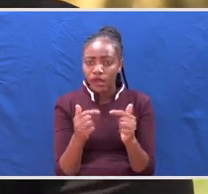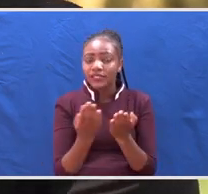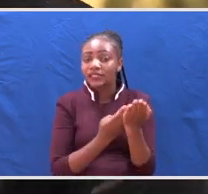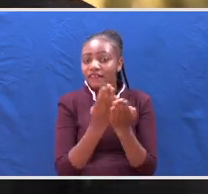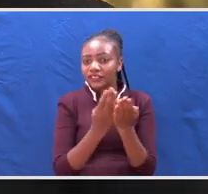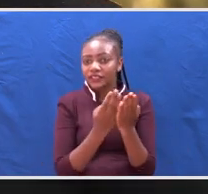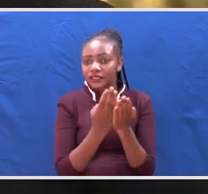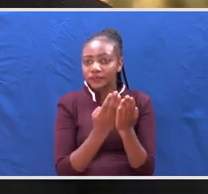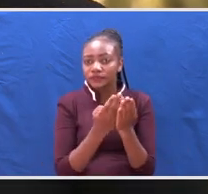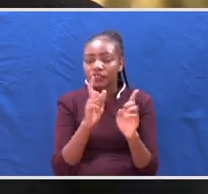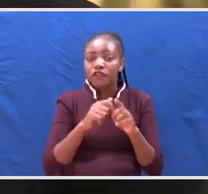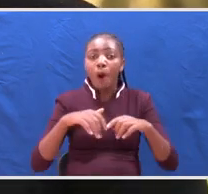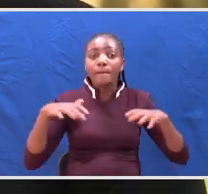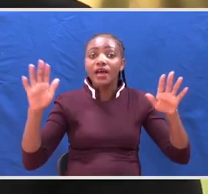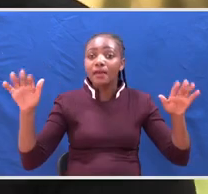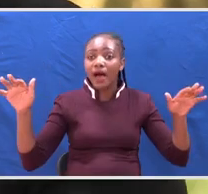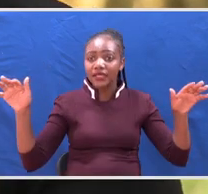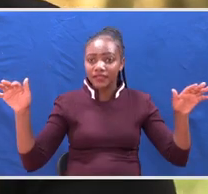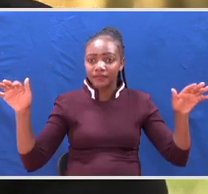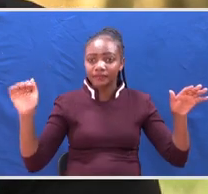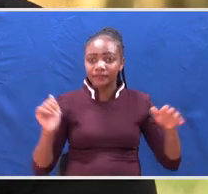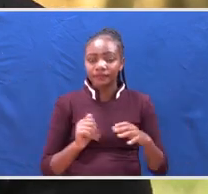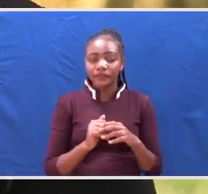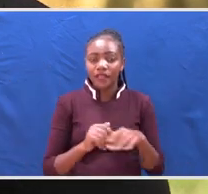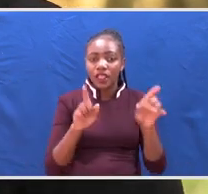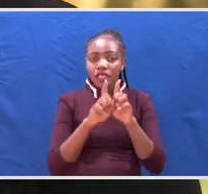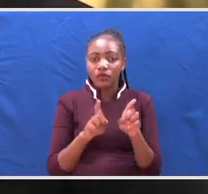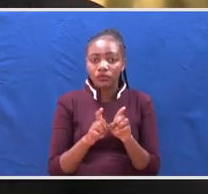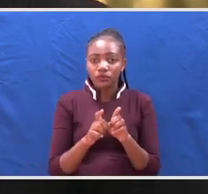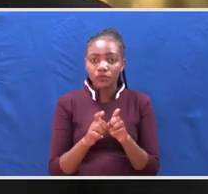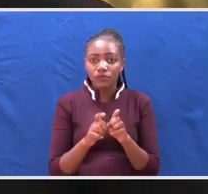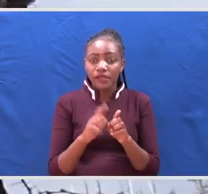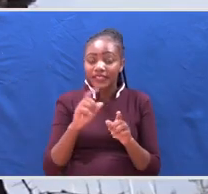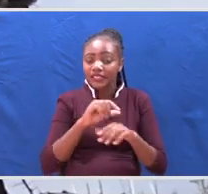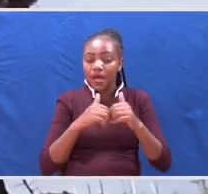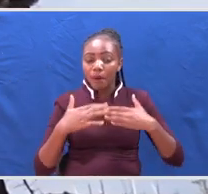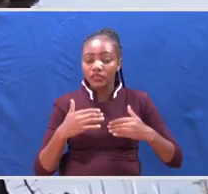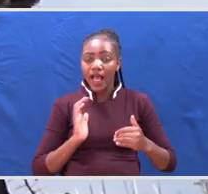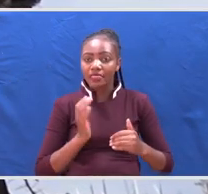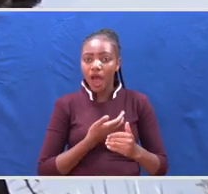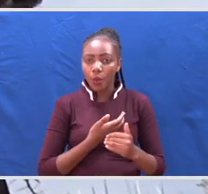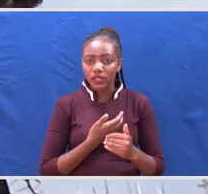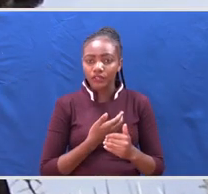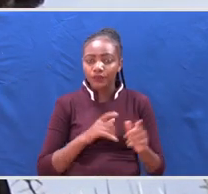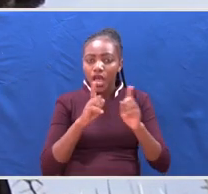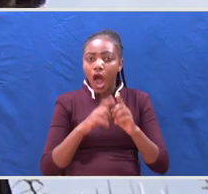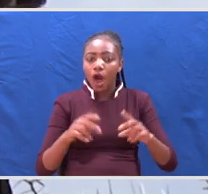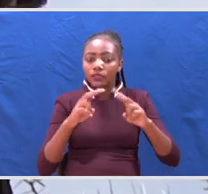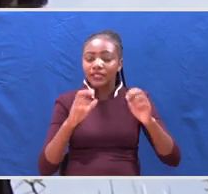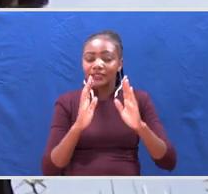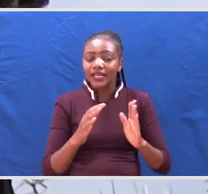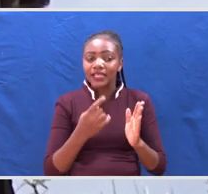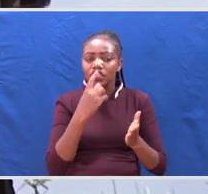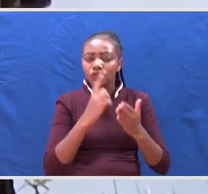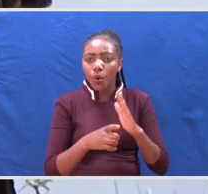service that bird will give us there too, that concerns our health. The researcher have found out